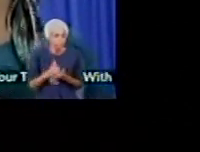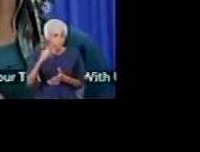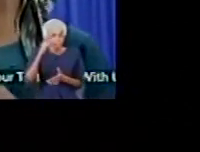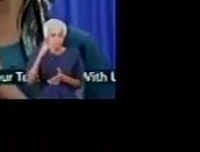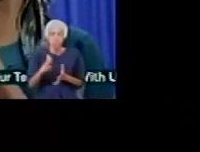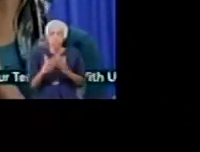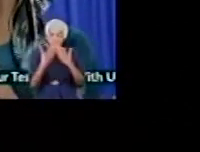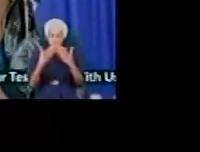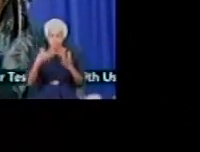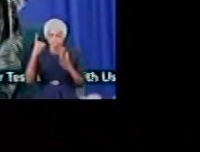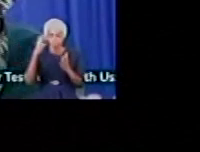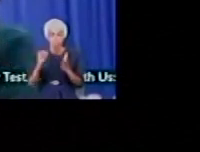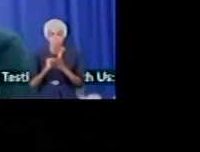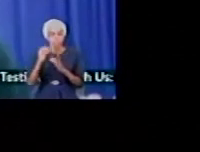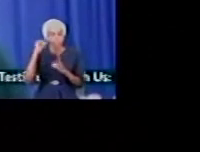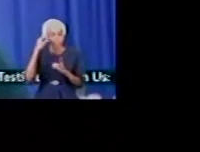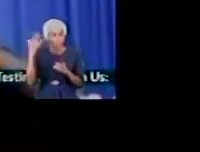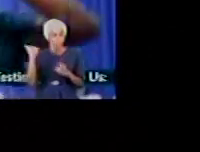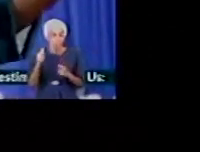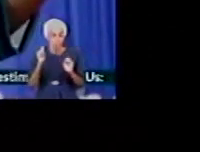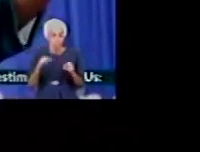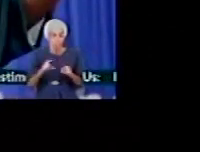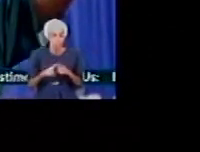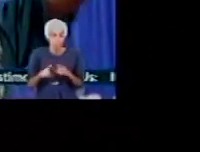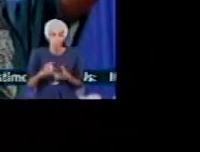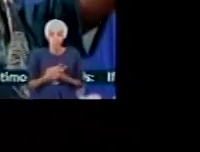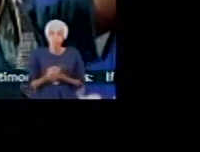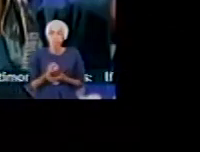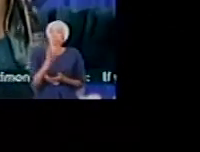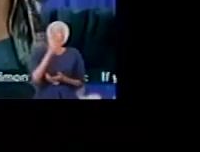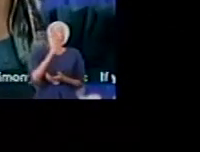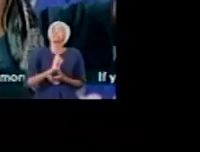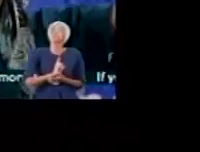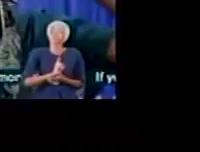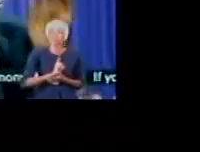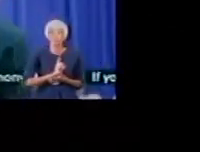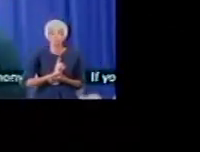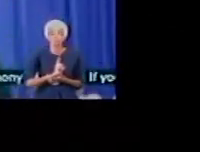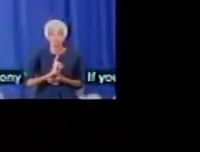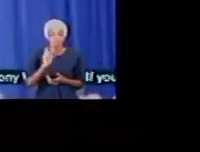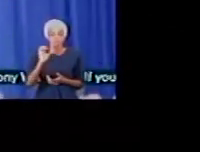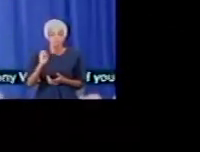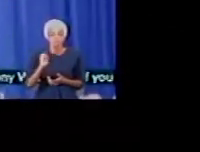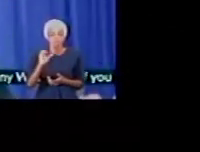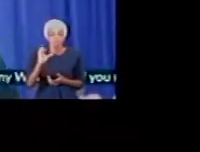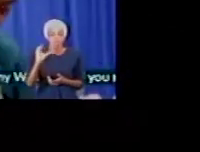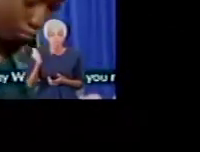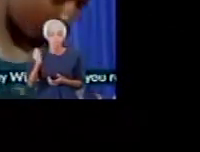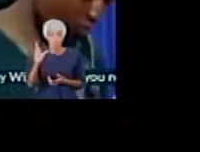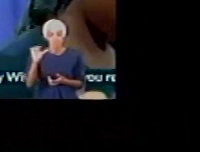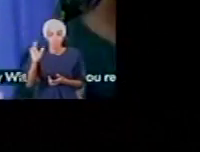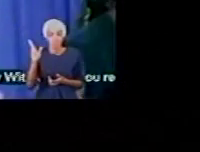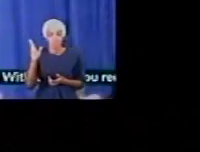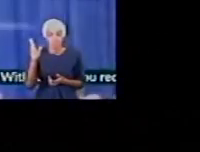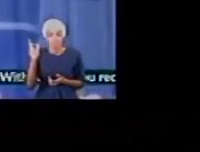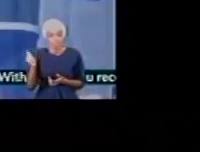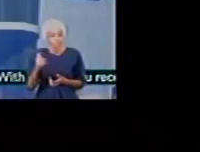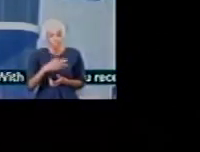freely without any pain. Praise the Lord! Put your hands